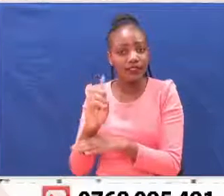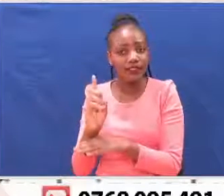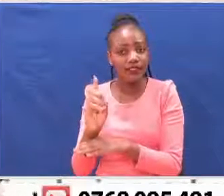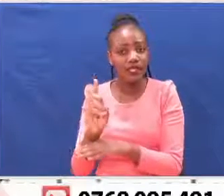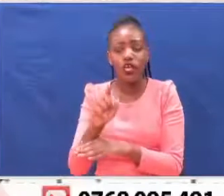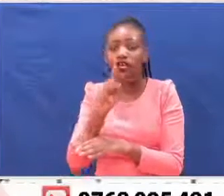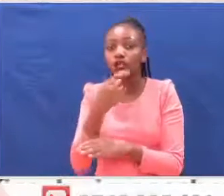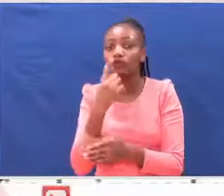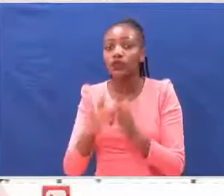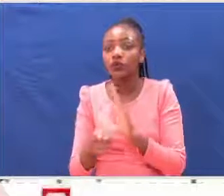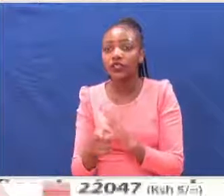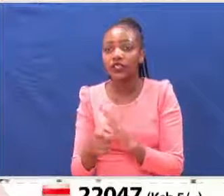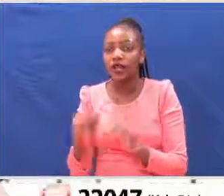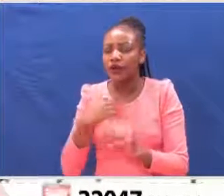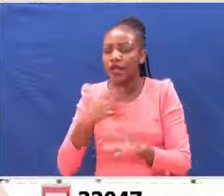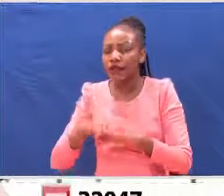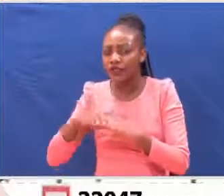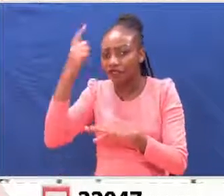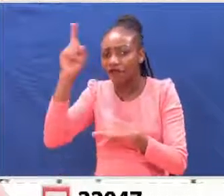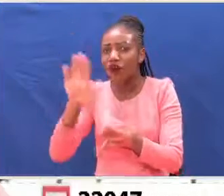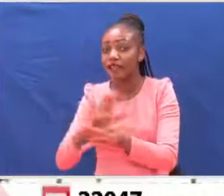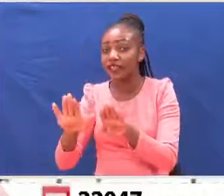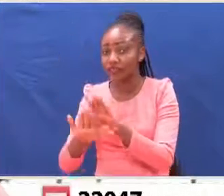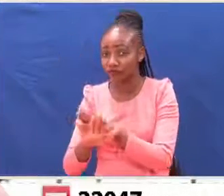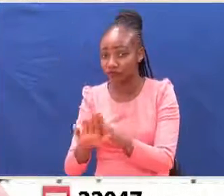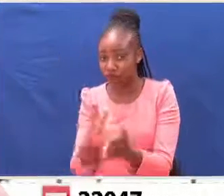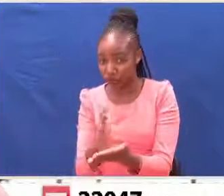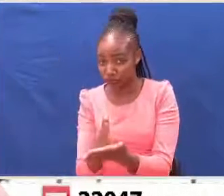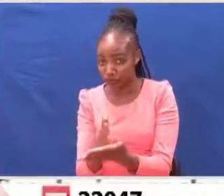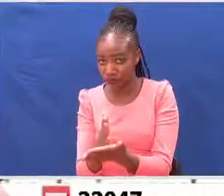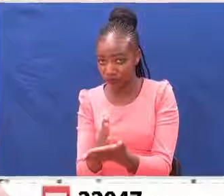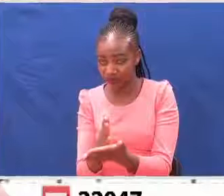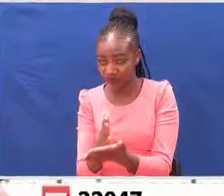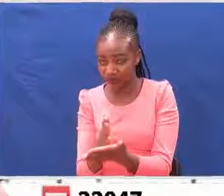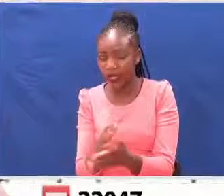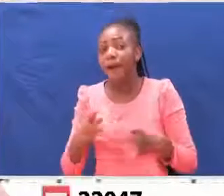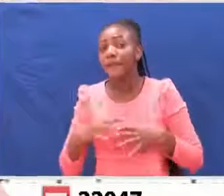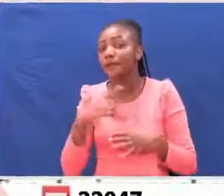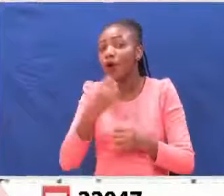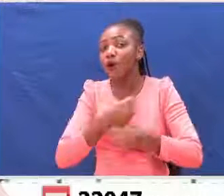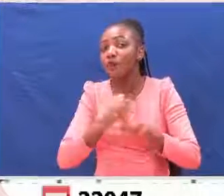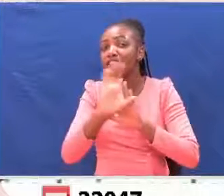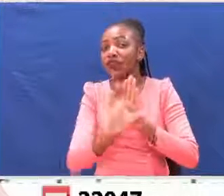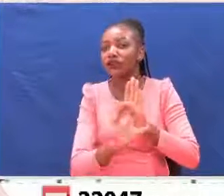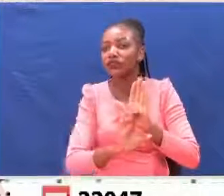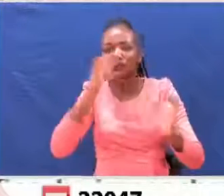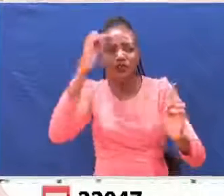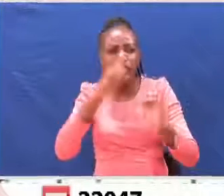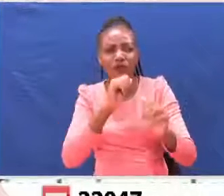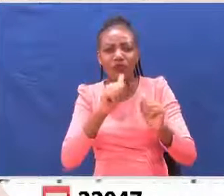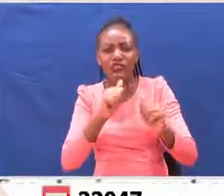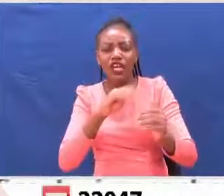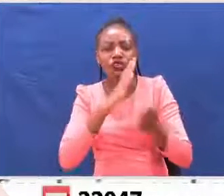You've been told that there is a time for everything. The framers of our constitution designed it in a perfect